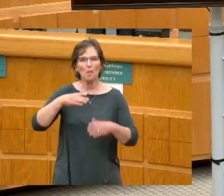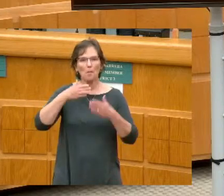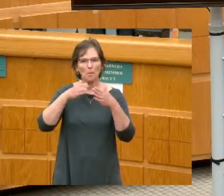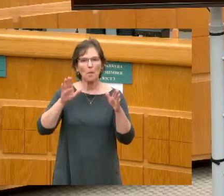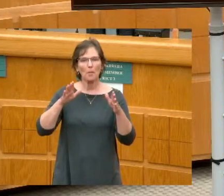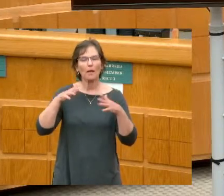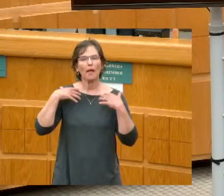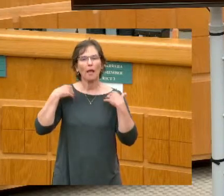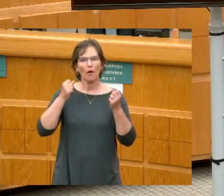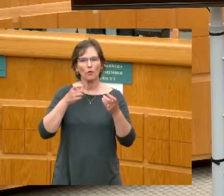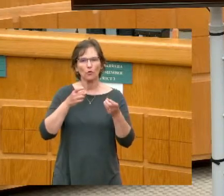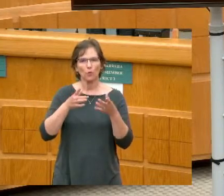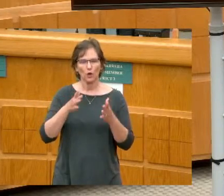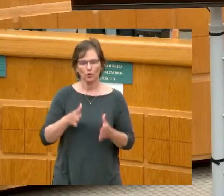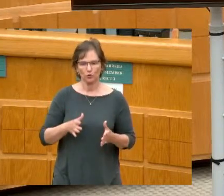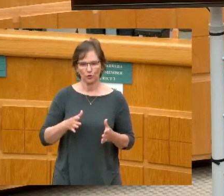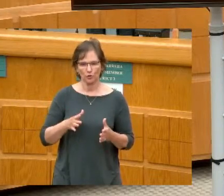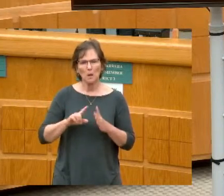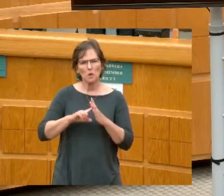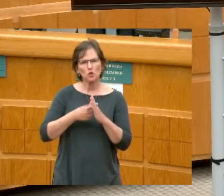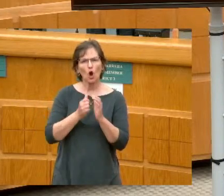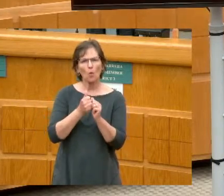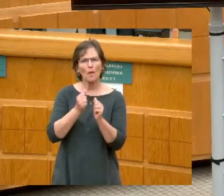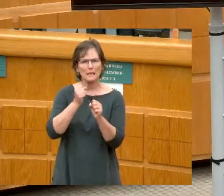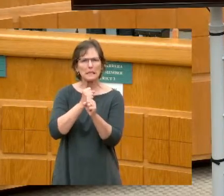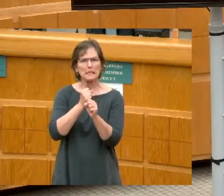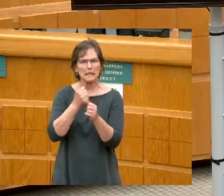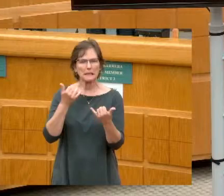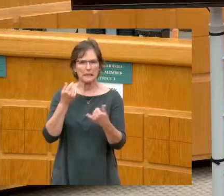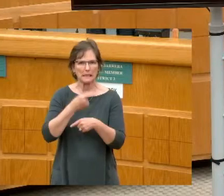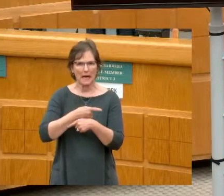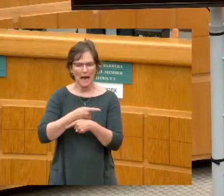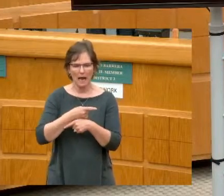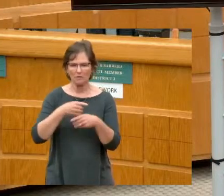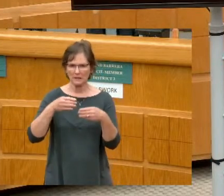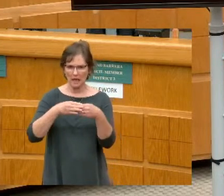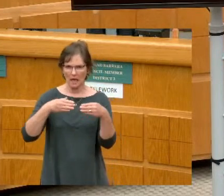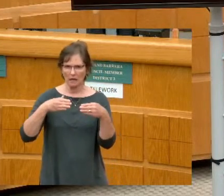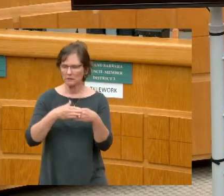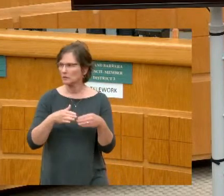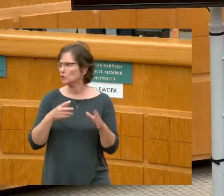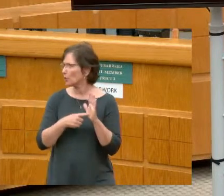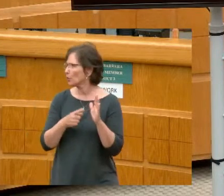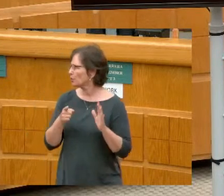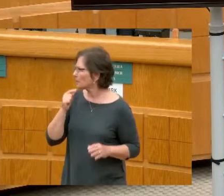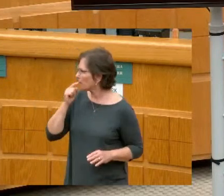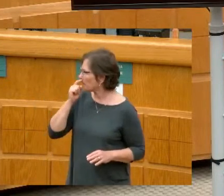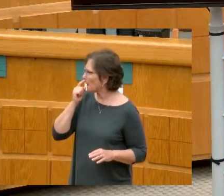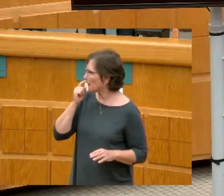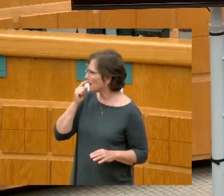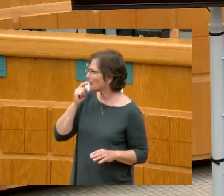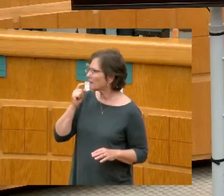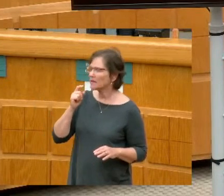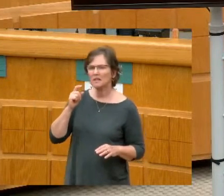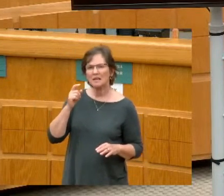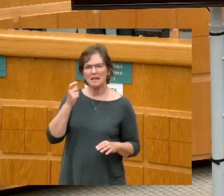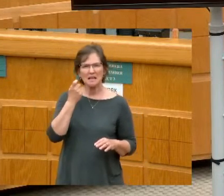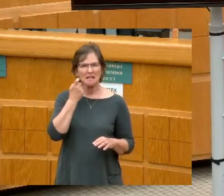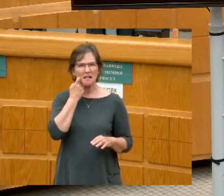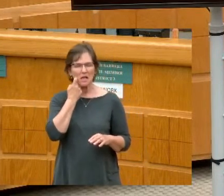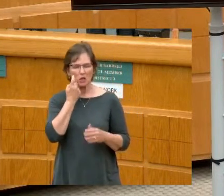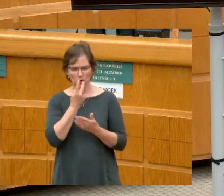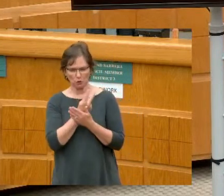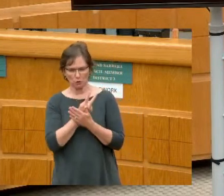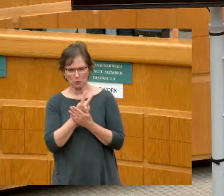como consejería y terapias en persona o de manera virtual. Ahora la directora del Distrito de Salud Pública, Annette Rodríguez, nos va a dar su